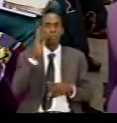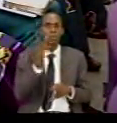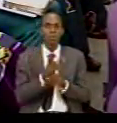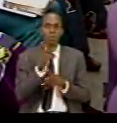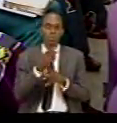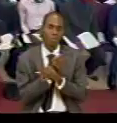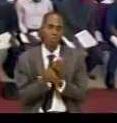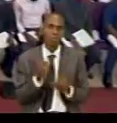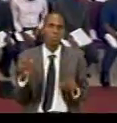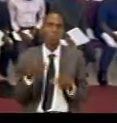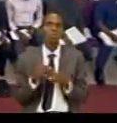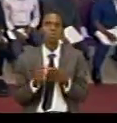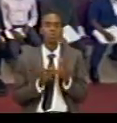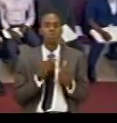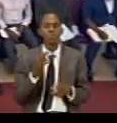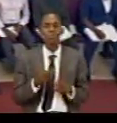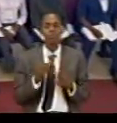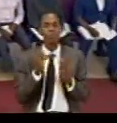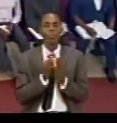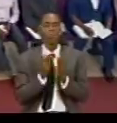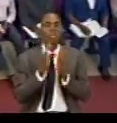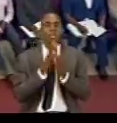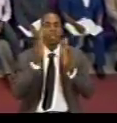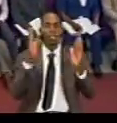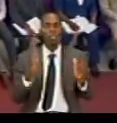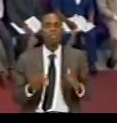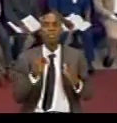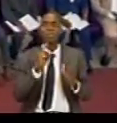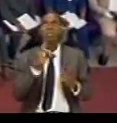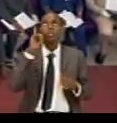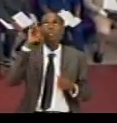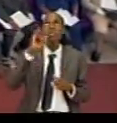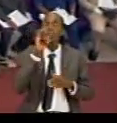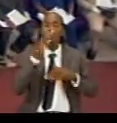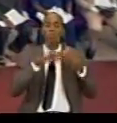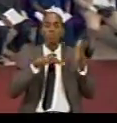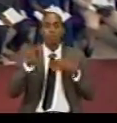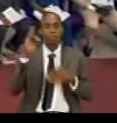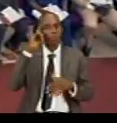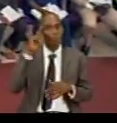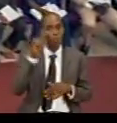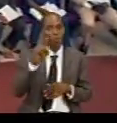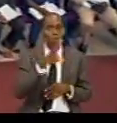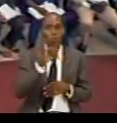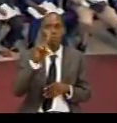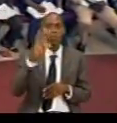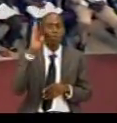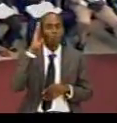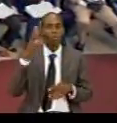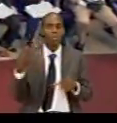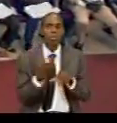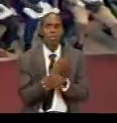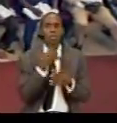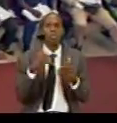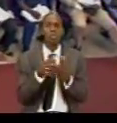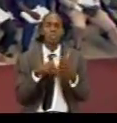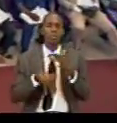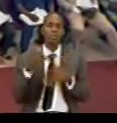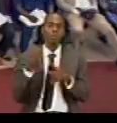Amen. That house is building for you. Nobody else will occupy that house.